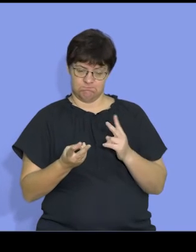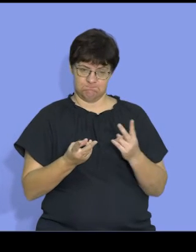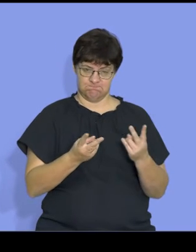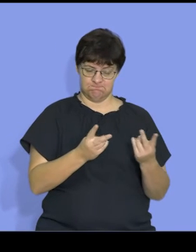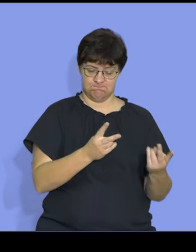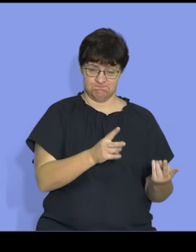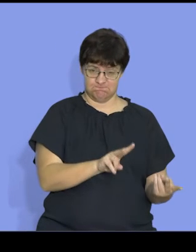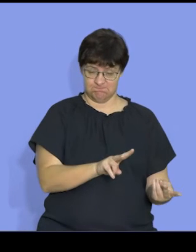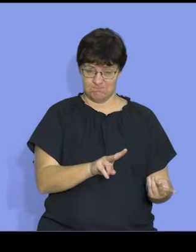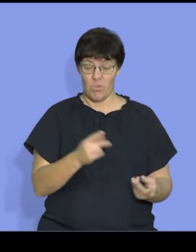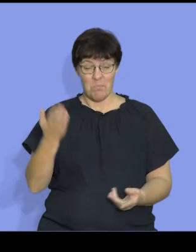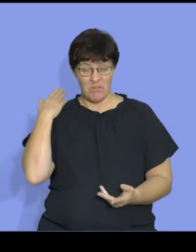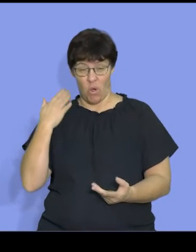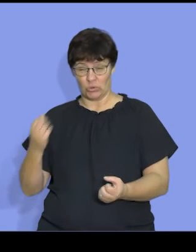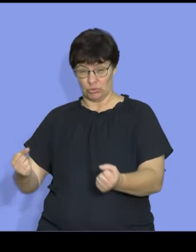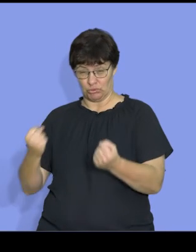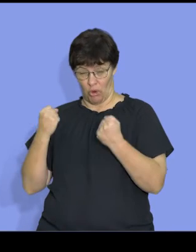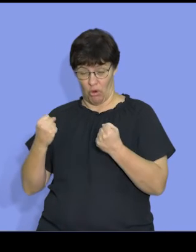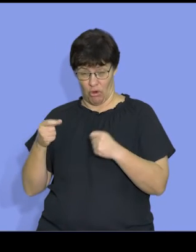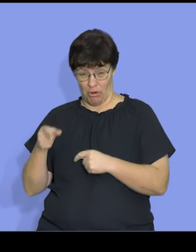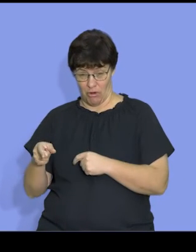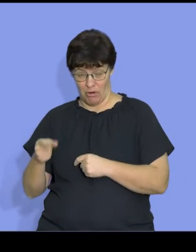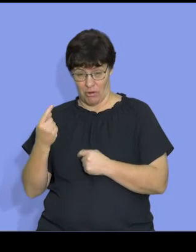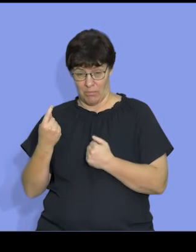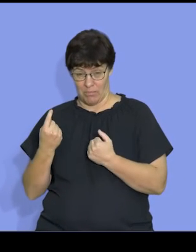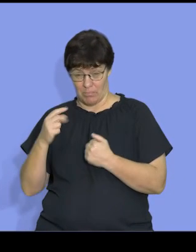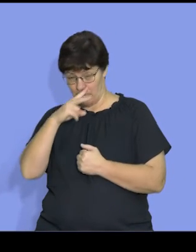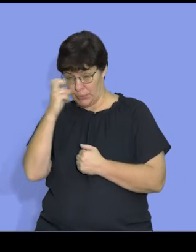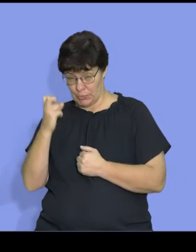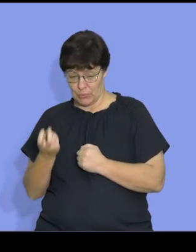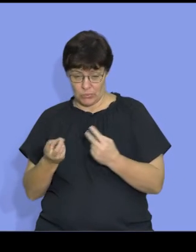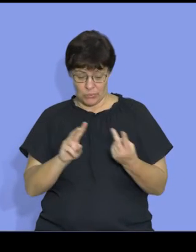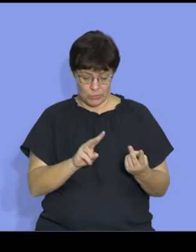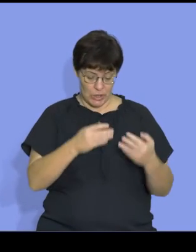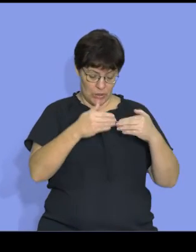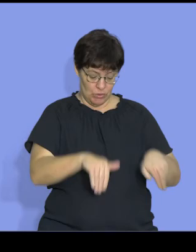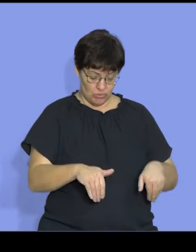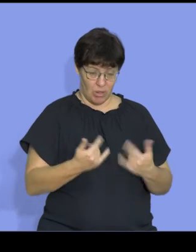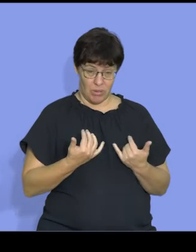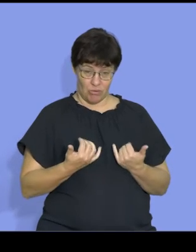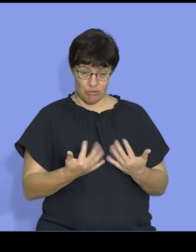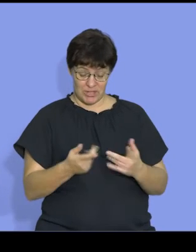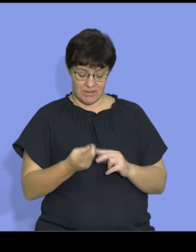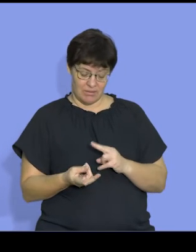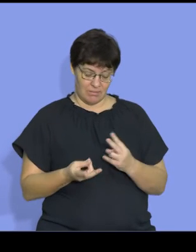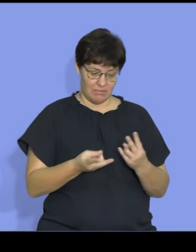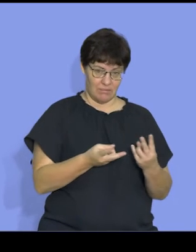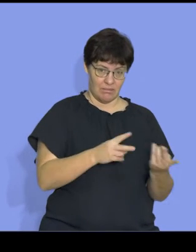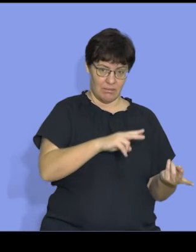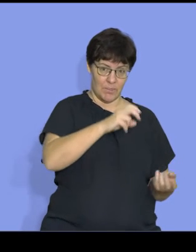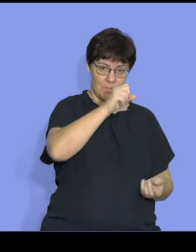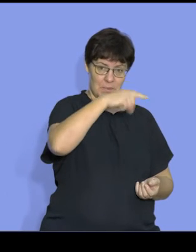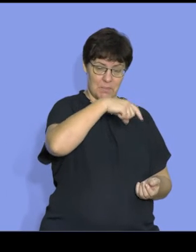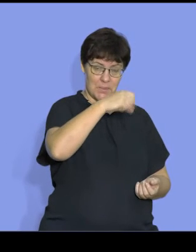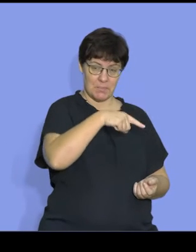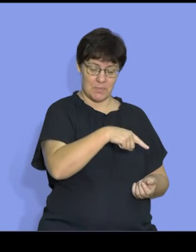says, and the color of the solution changes as we add additional drops of the acid into the solution. Now, what color change